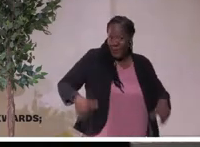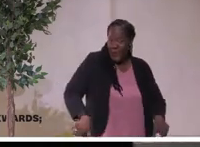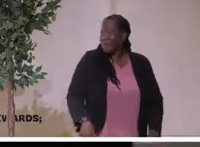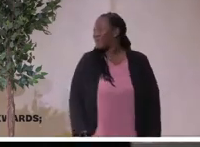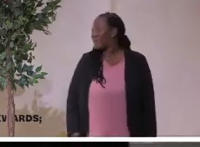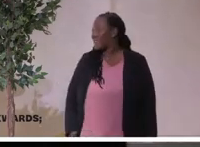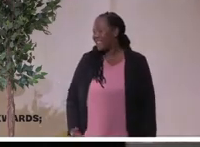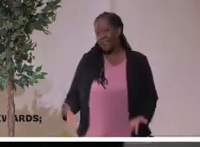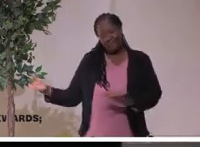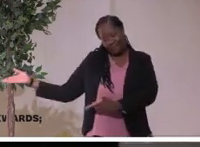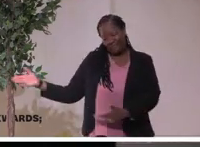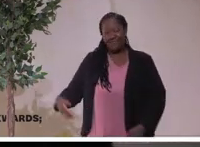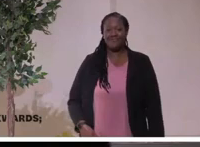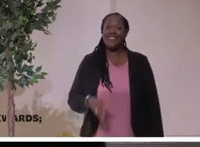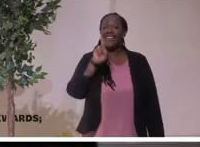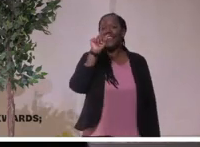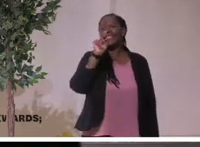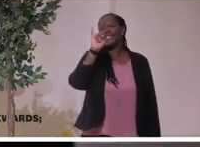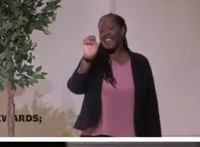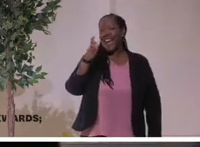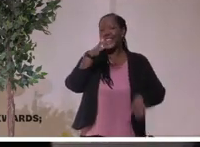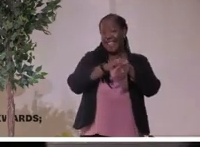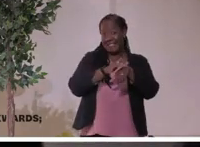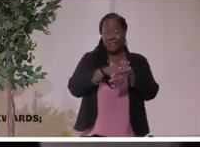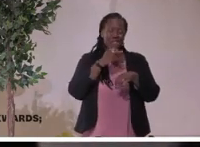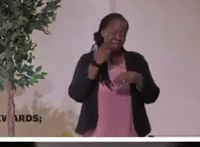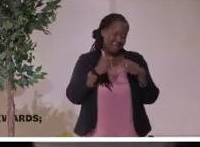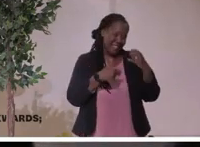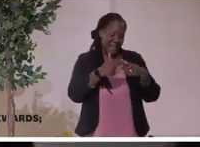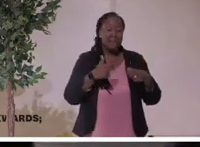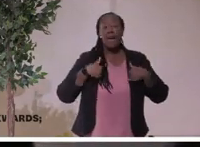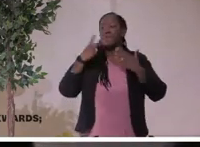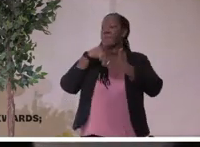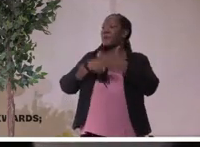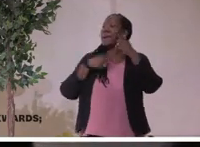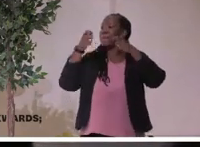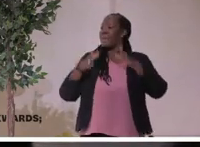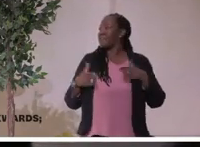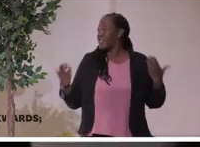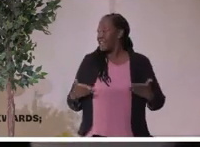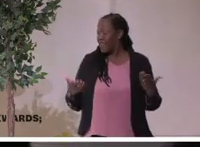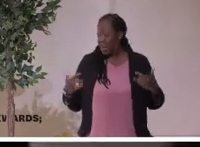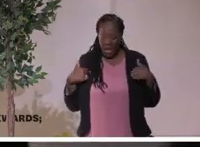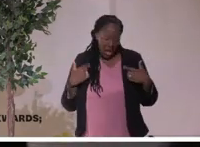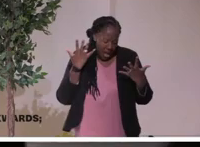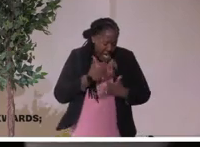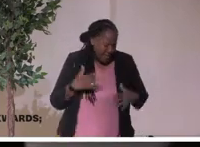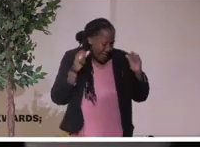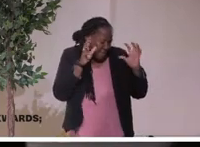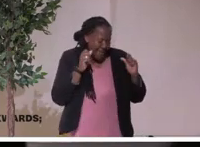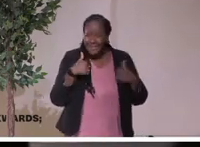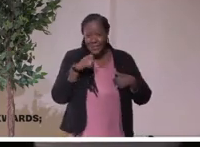And then I got... I'm Donnie English. I'm the programs manager here at the Arts and Industry Building. I know I look amazing, so you don't even have to